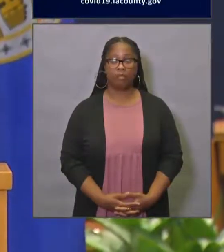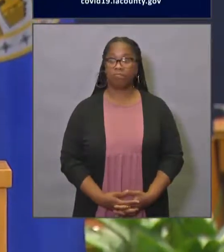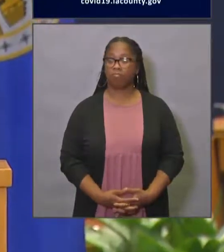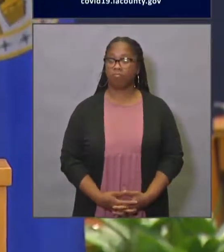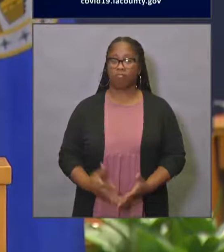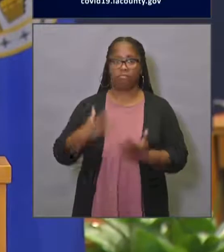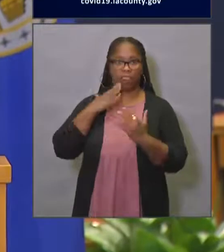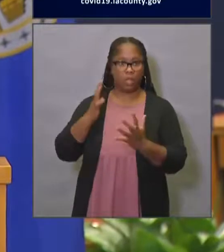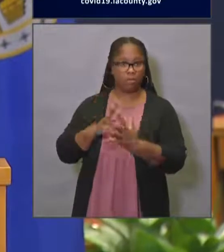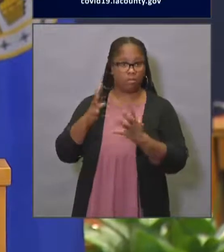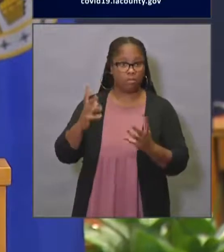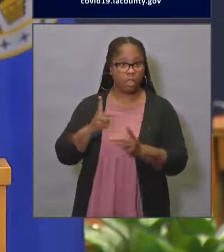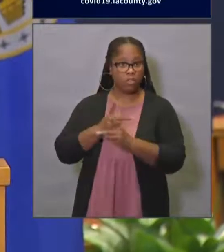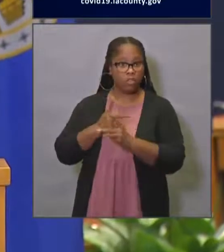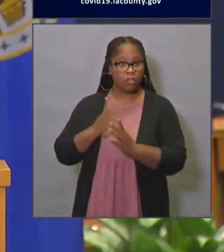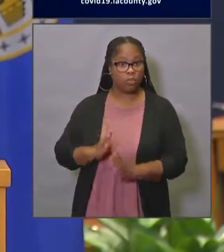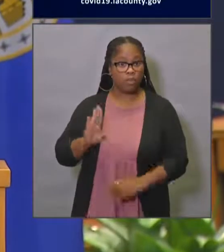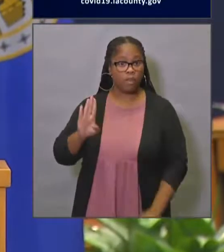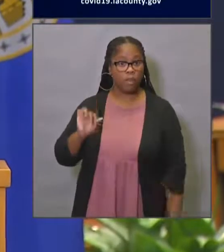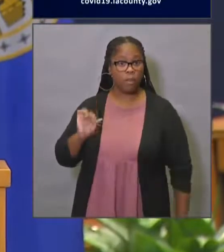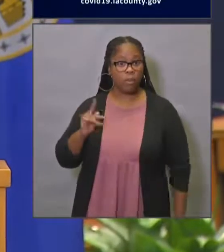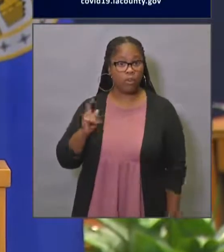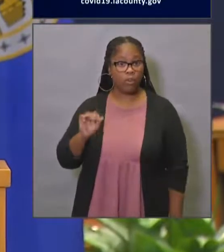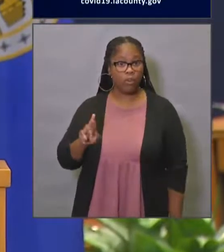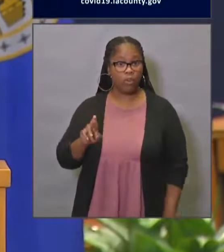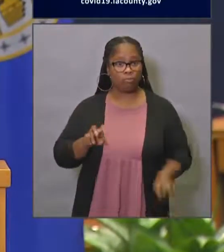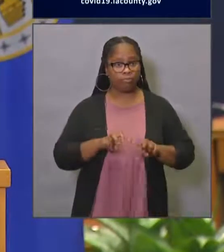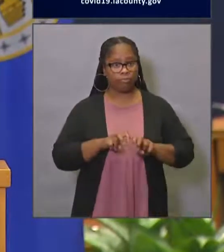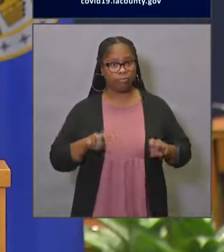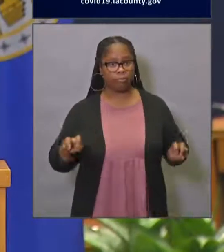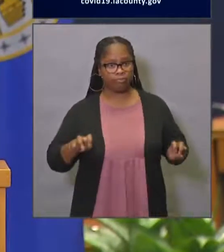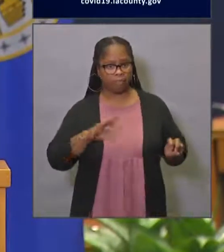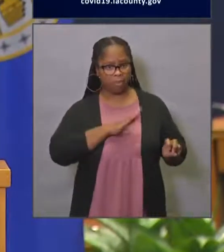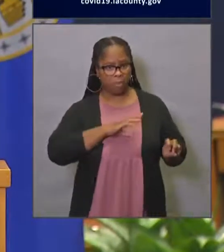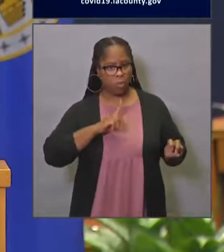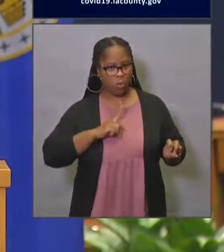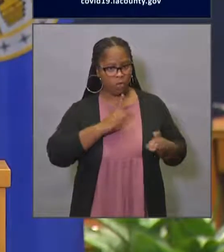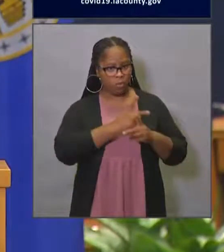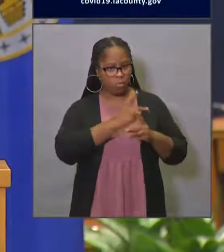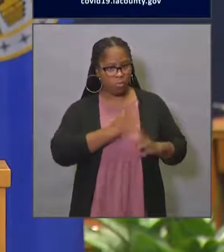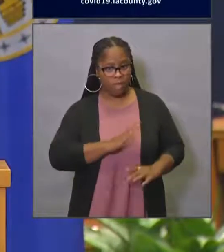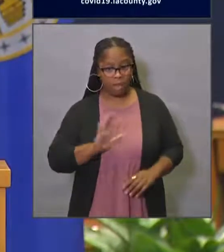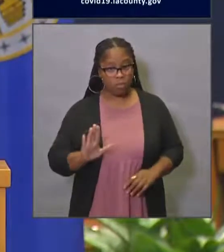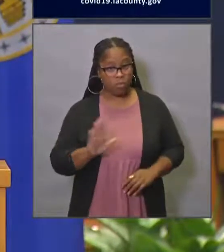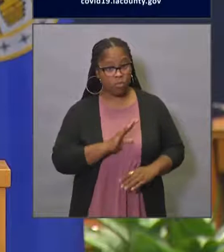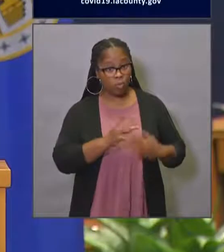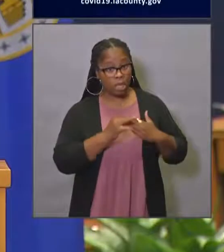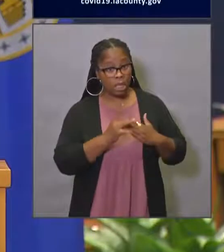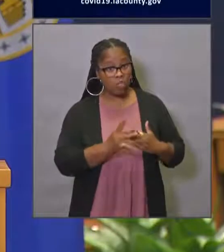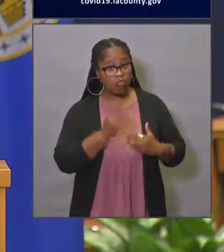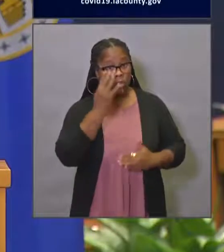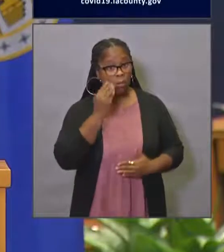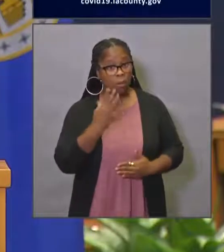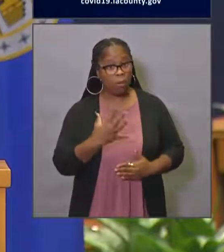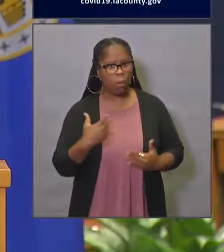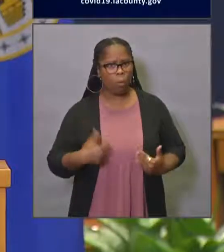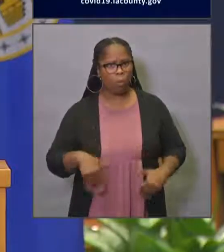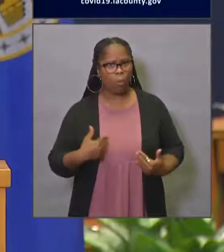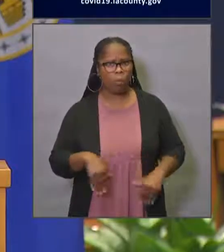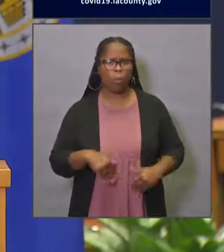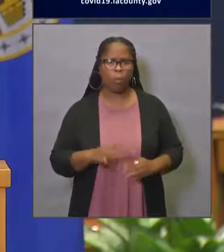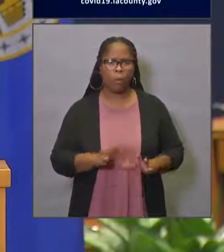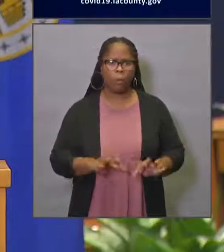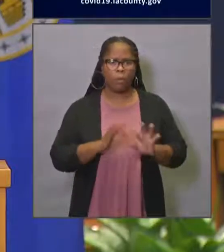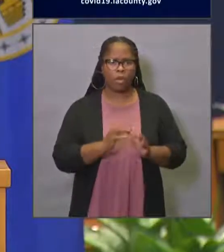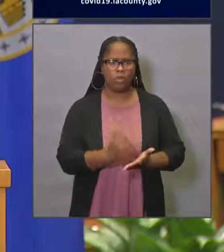Thank you so much, Supervisor Barger, and to the entire Board of Supervisors. Your leadership has been instrumental in protecting our